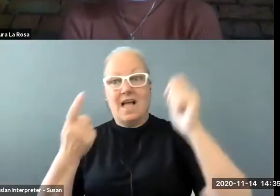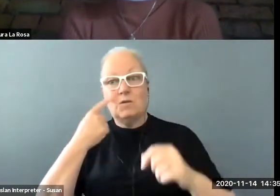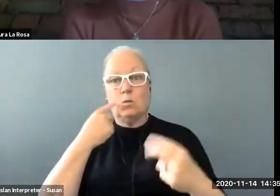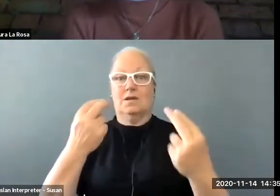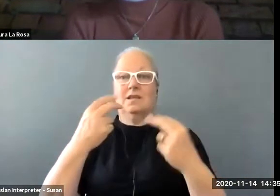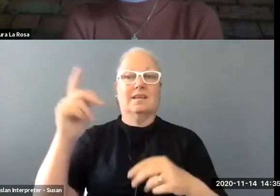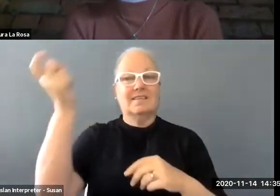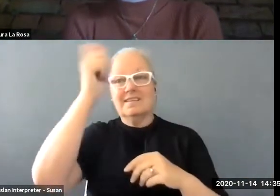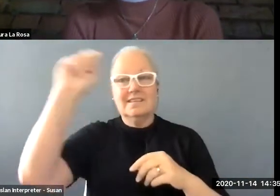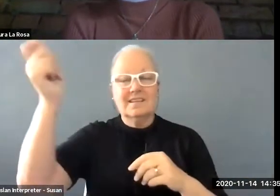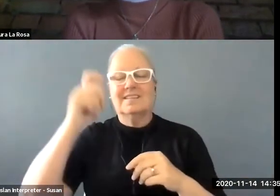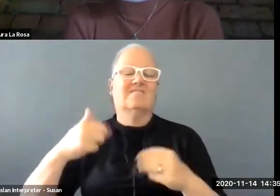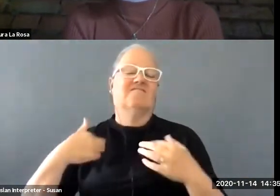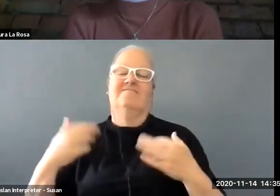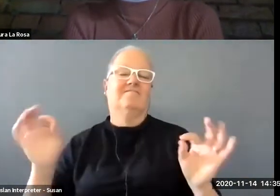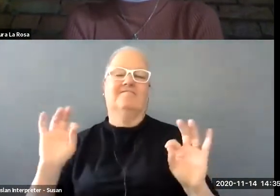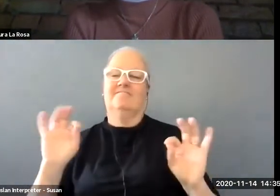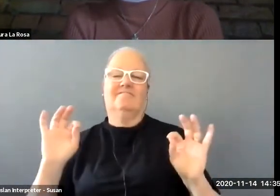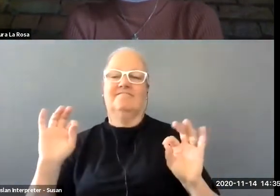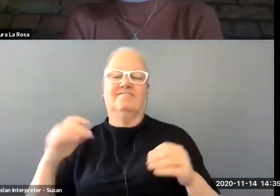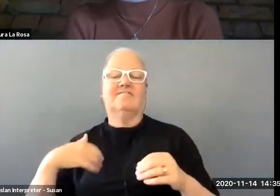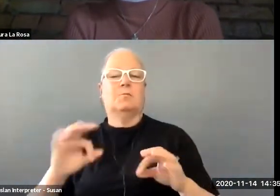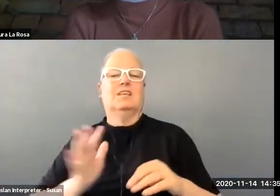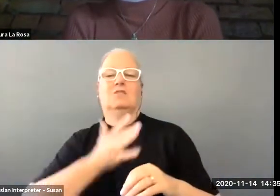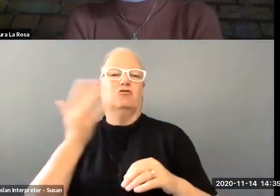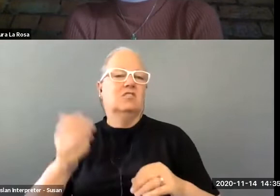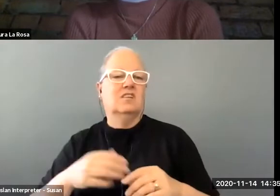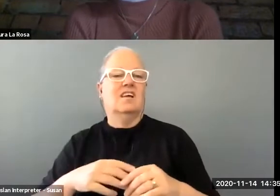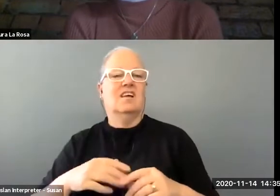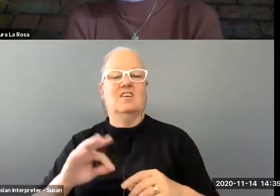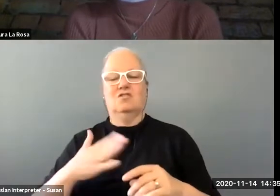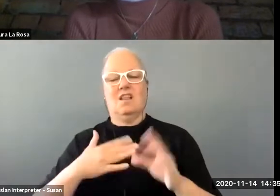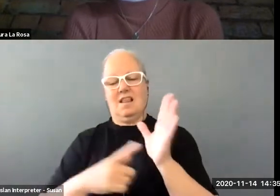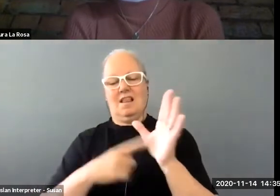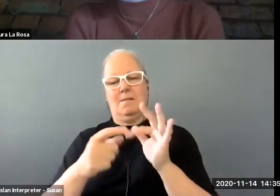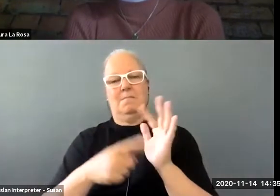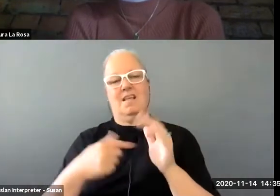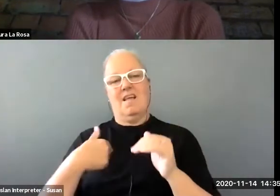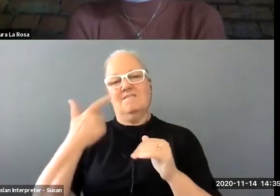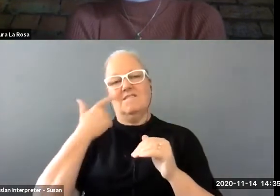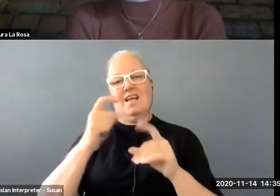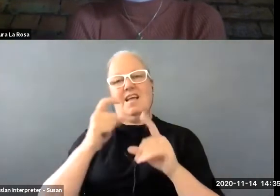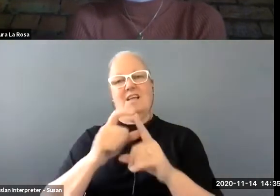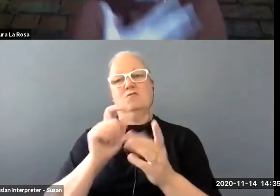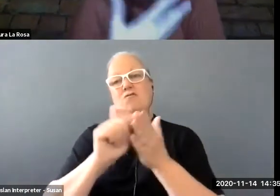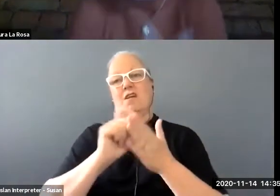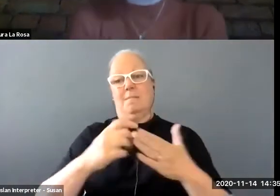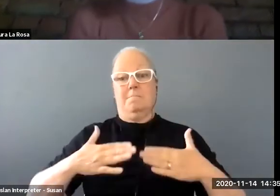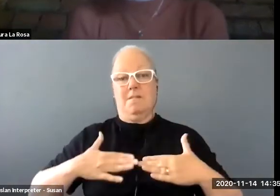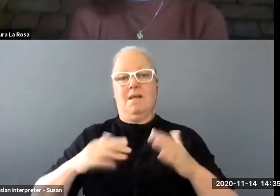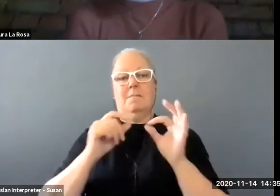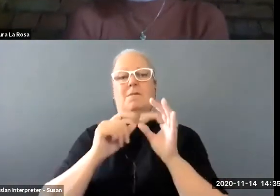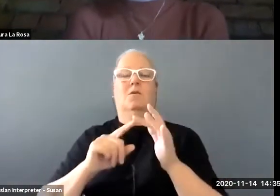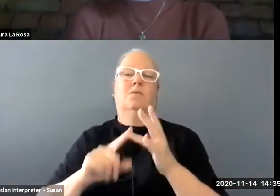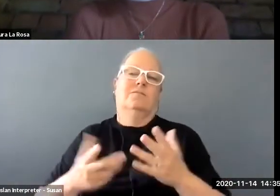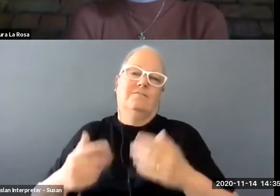I just don't buy into that, and I don't really buy into titles and labels. I find it really difficult writing my own bio, so